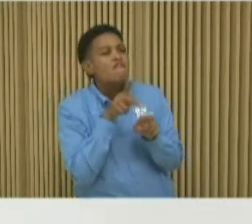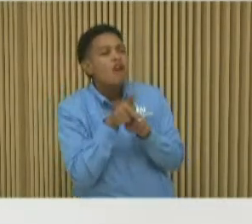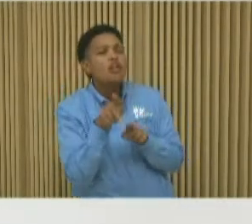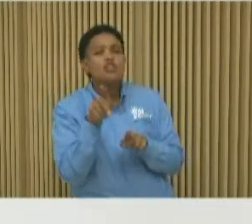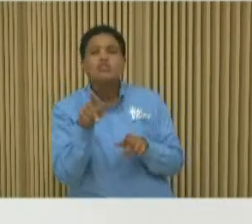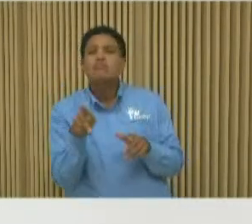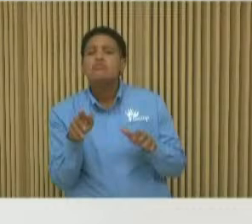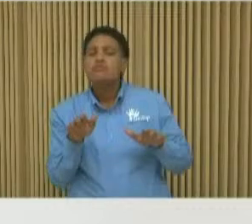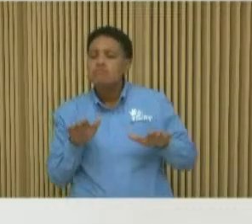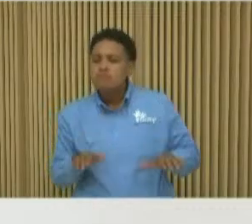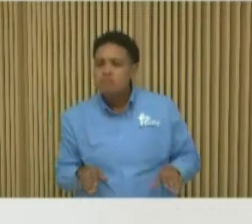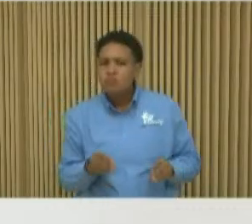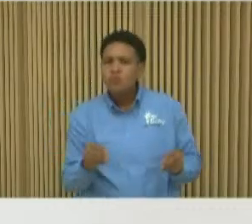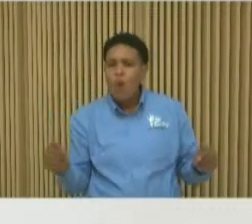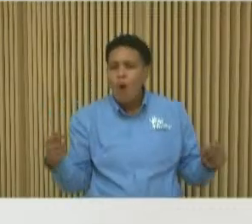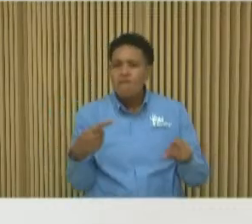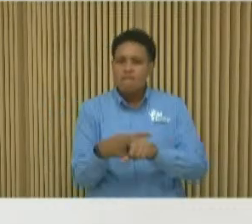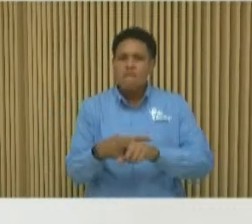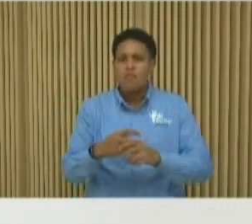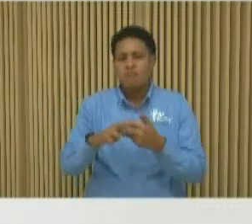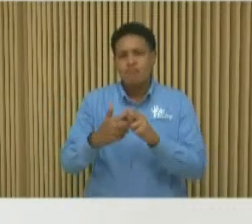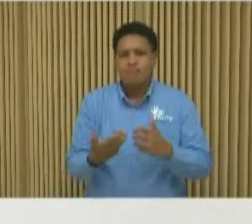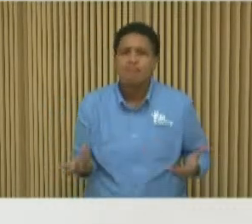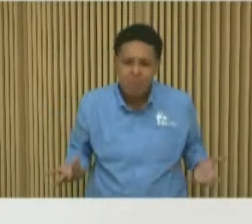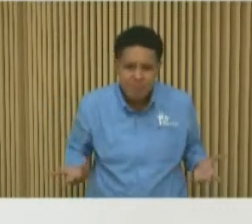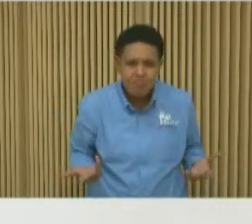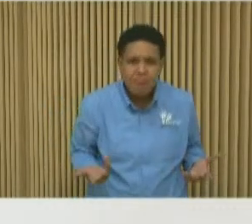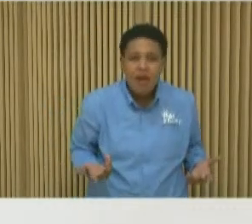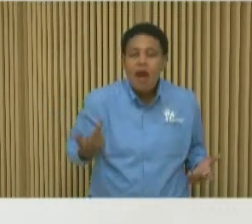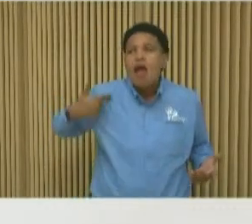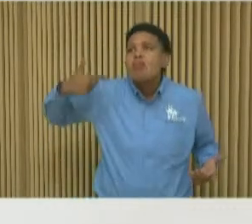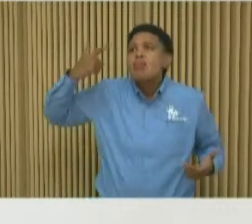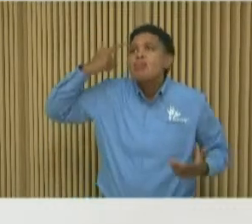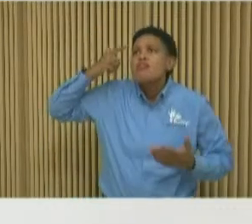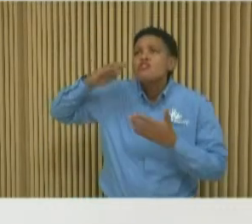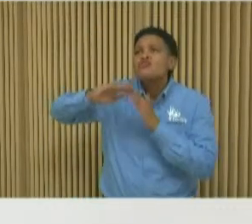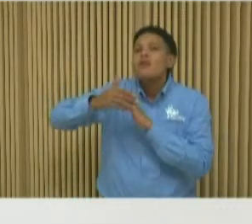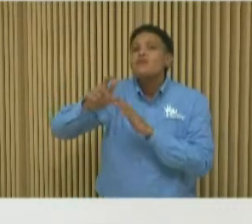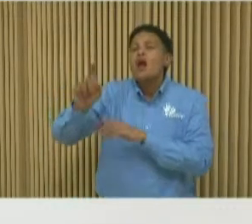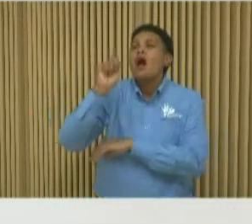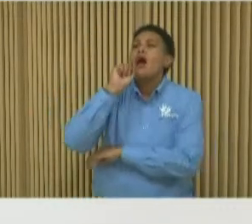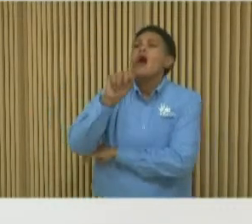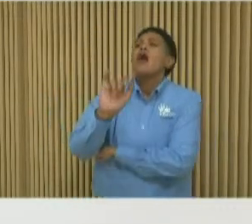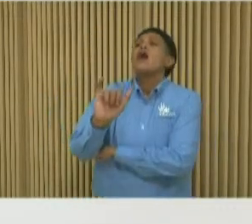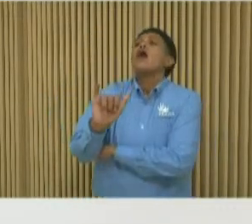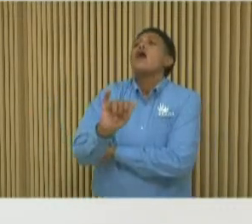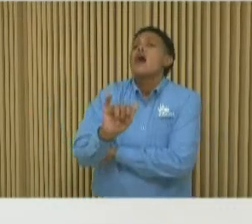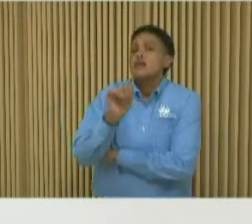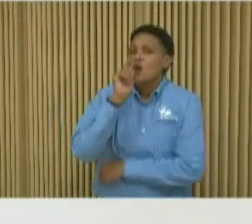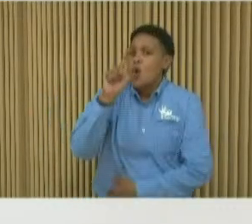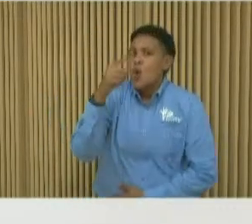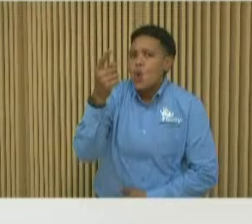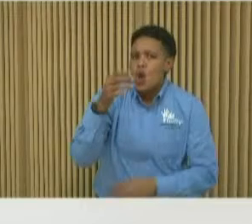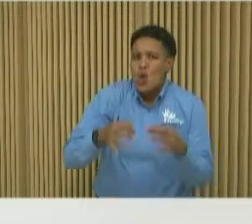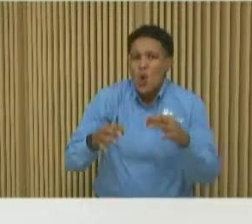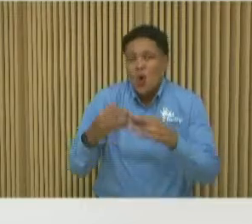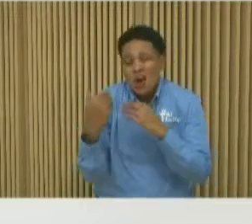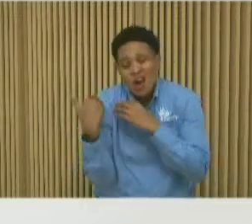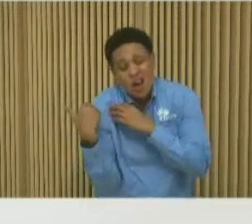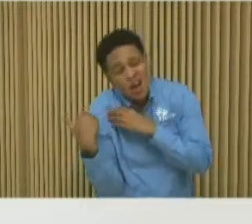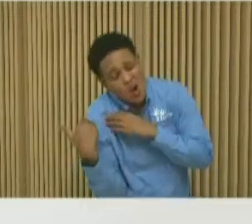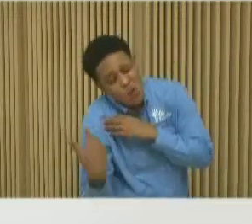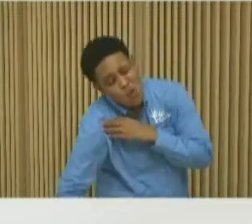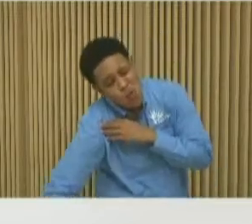settling disputes. I think Jamaicans should recognize that not only are the courts overburdened,